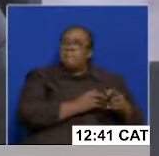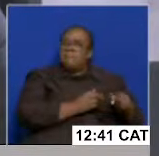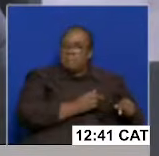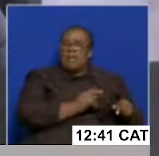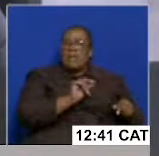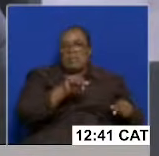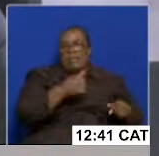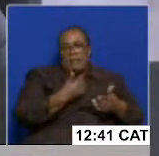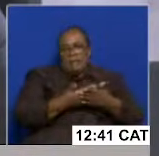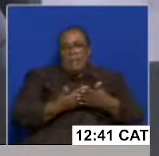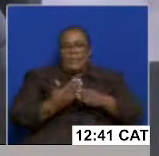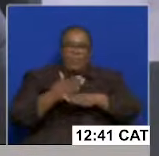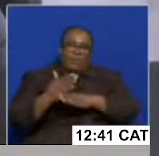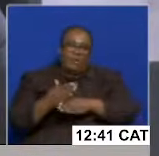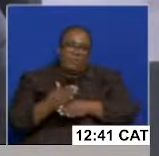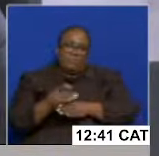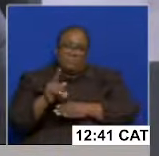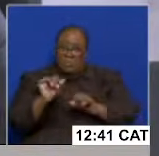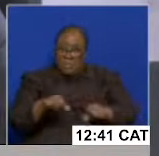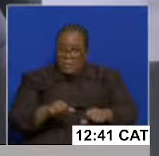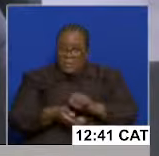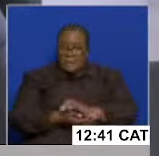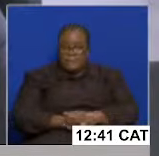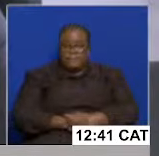Do you agree?